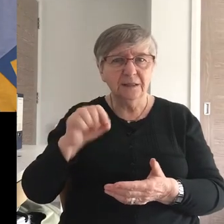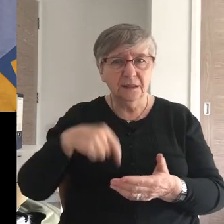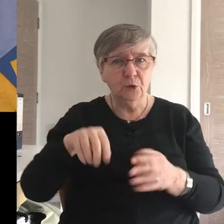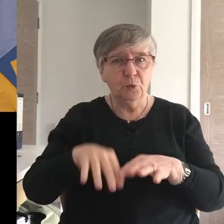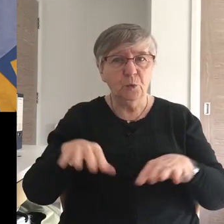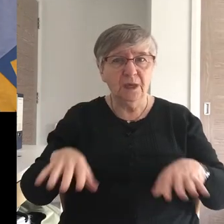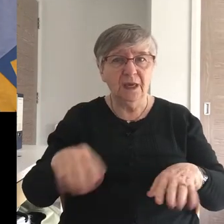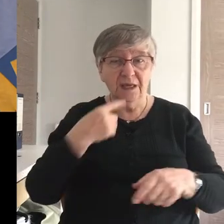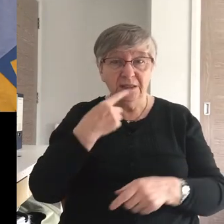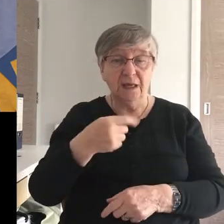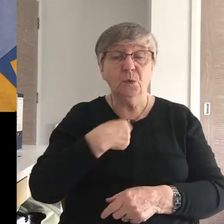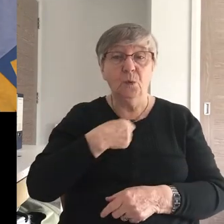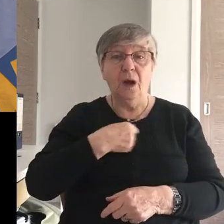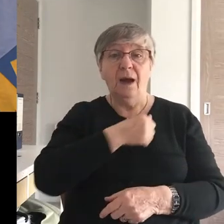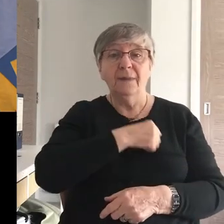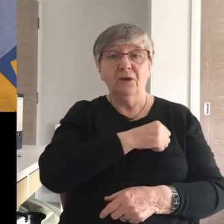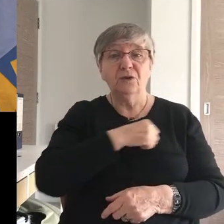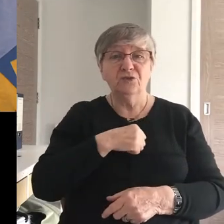Christians.